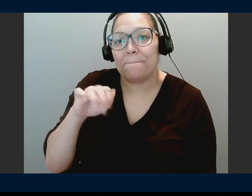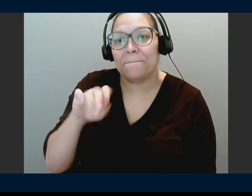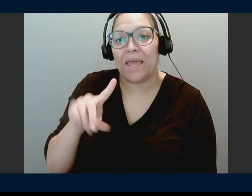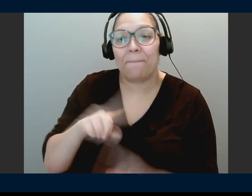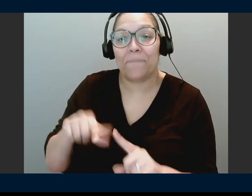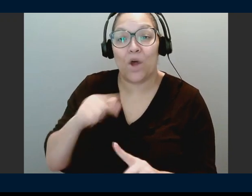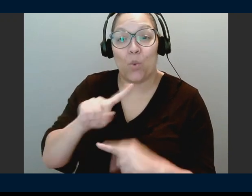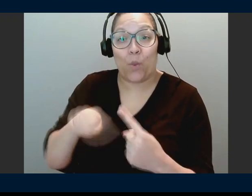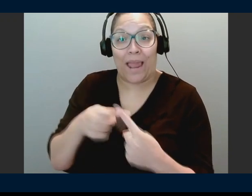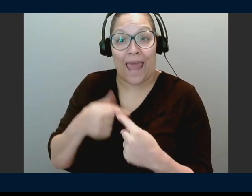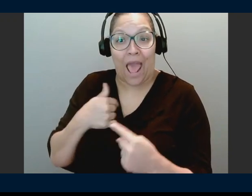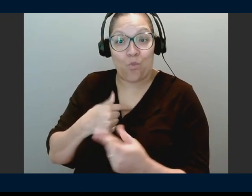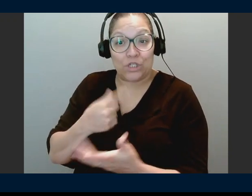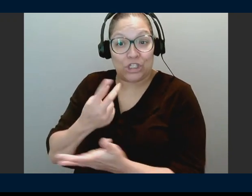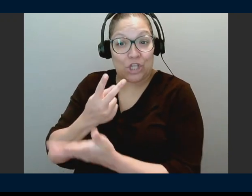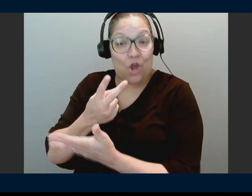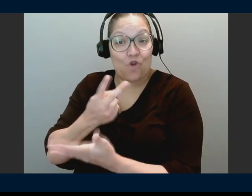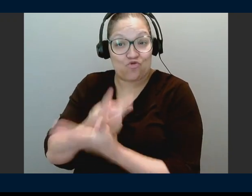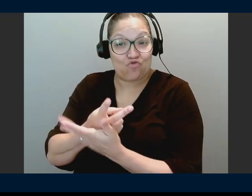than anyone else.